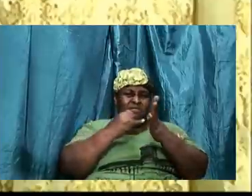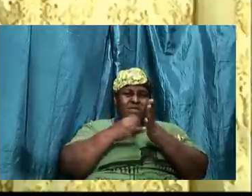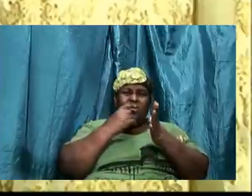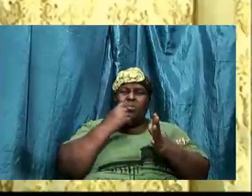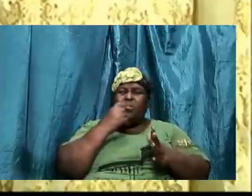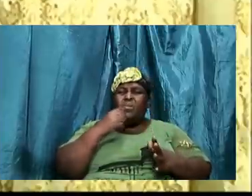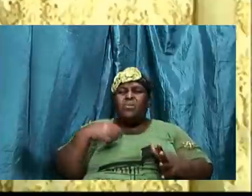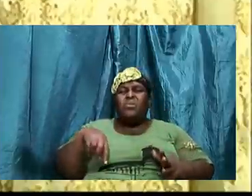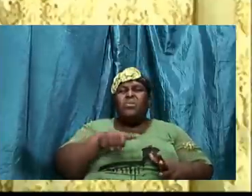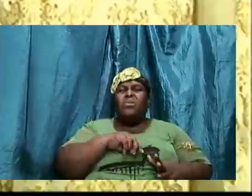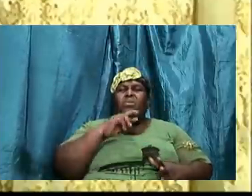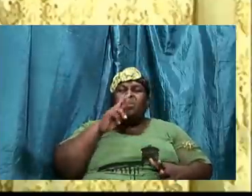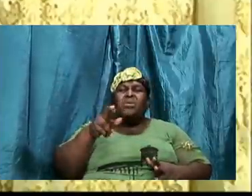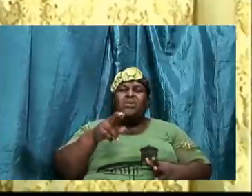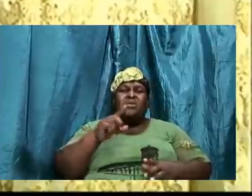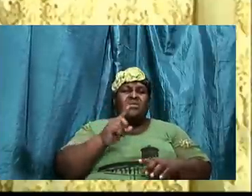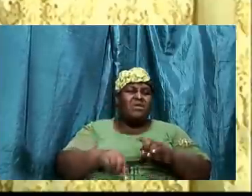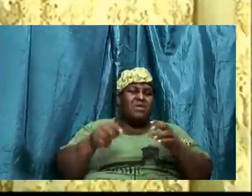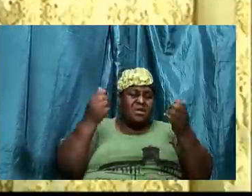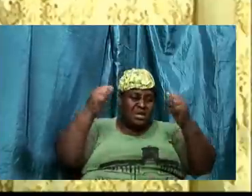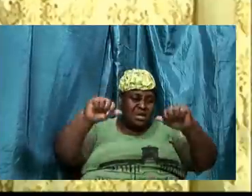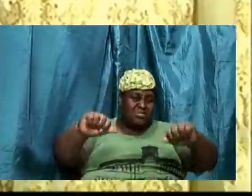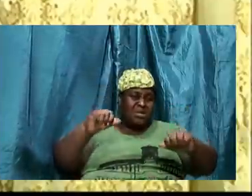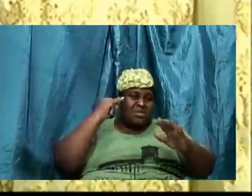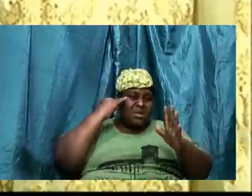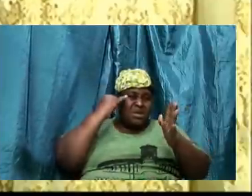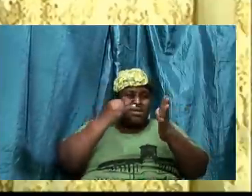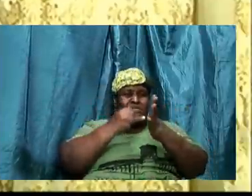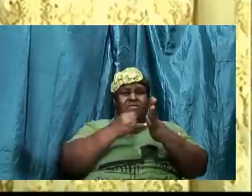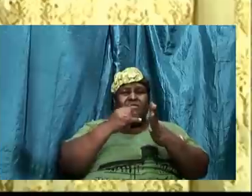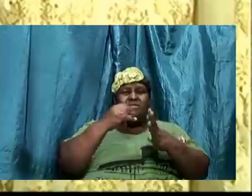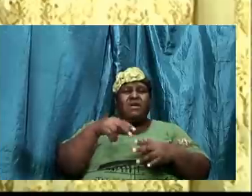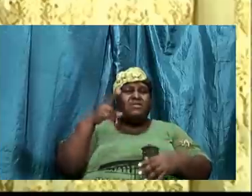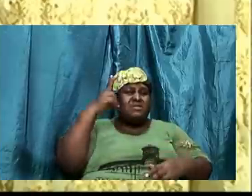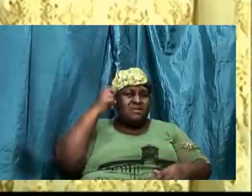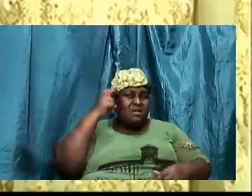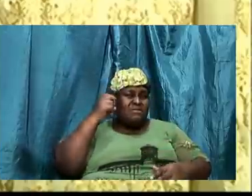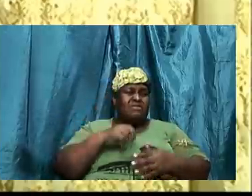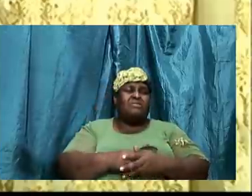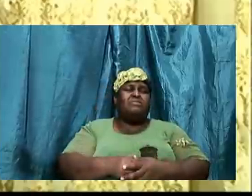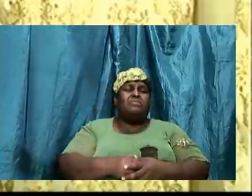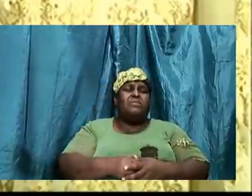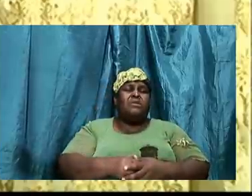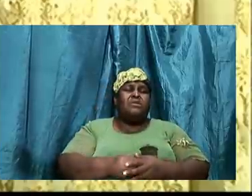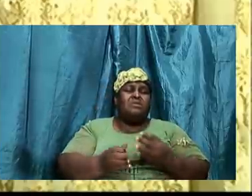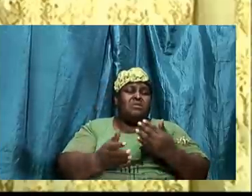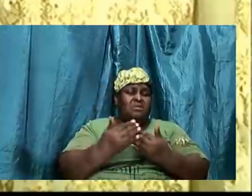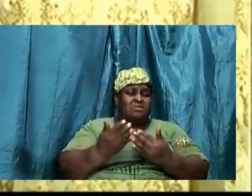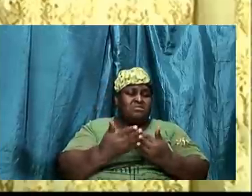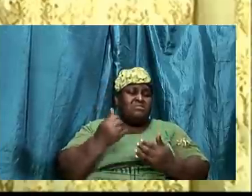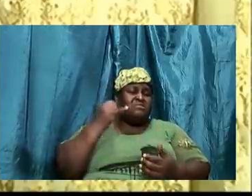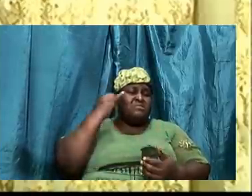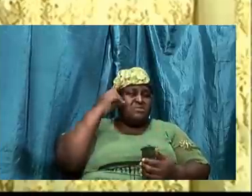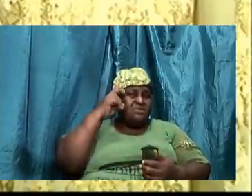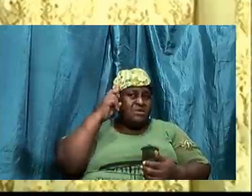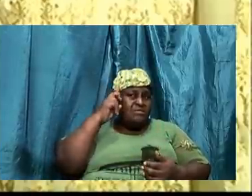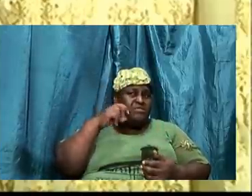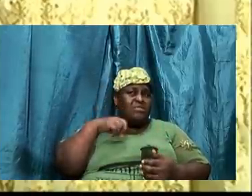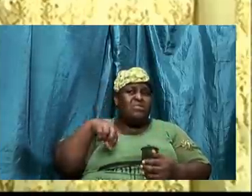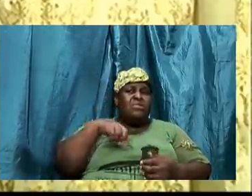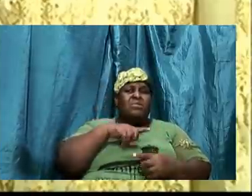then we are able to identify the enemy. We are able to easily identify the enemy. When